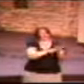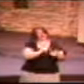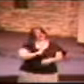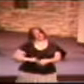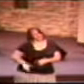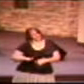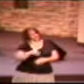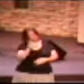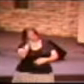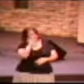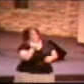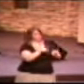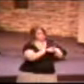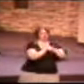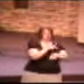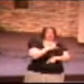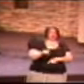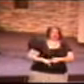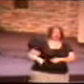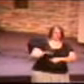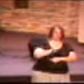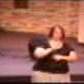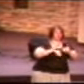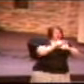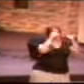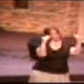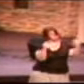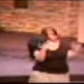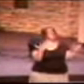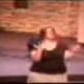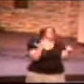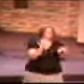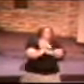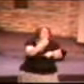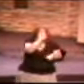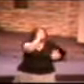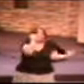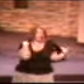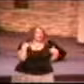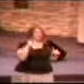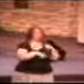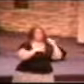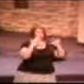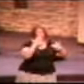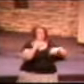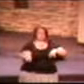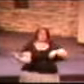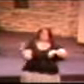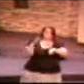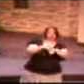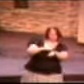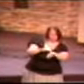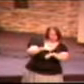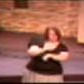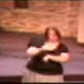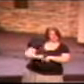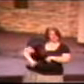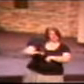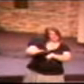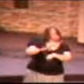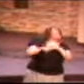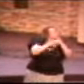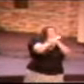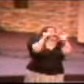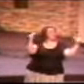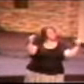gospel it's the kingdom of heaven. Which makes sense. I can't wait to get to the kingdom of heaven. It